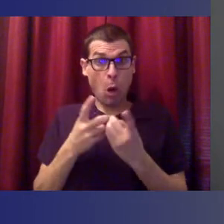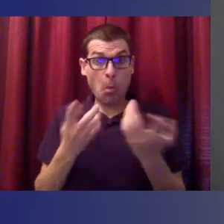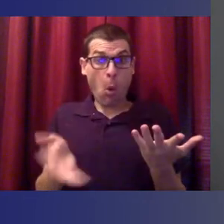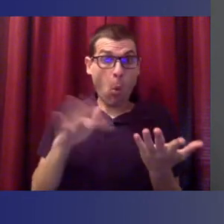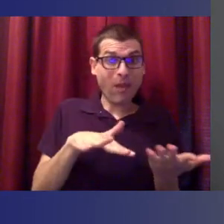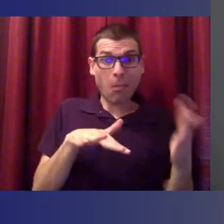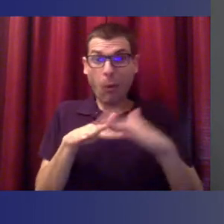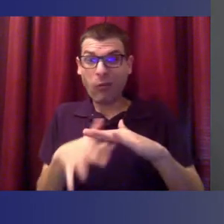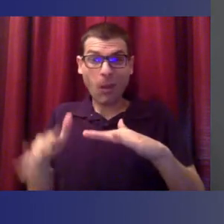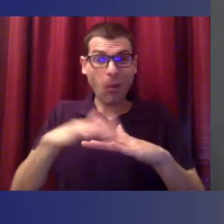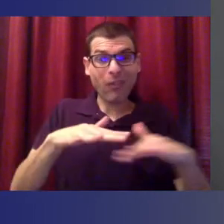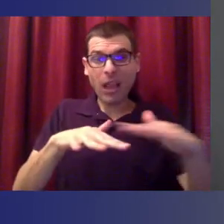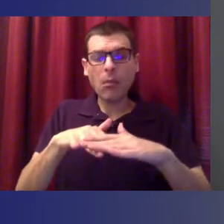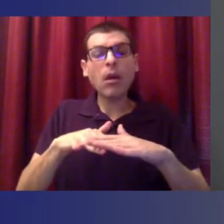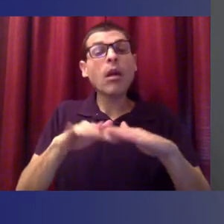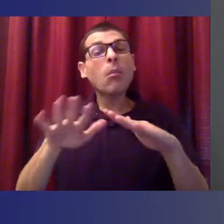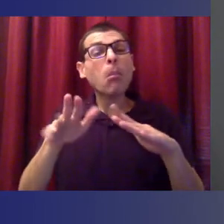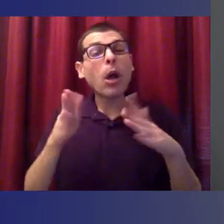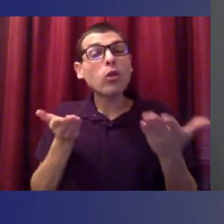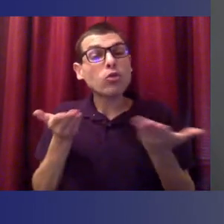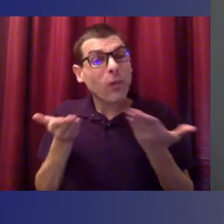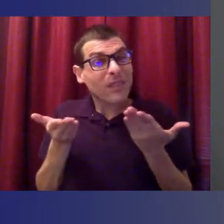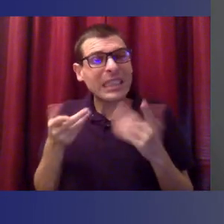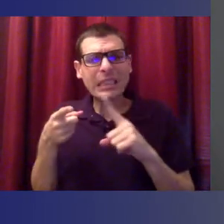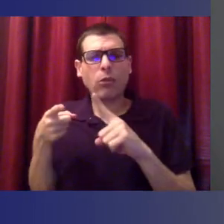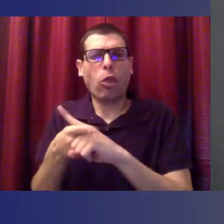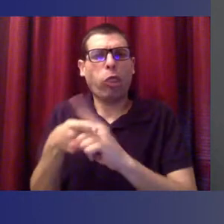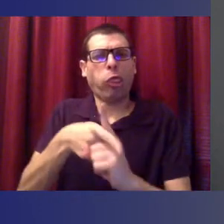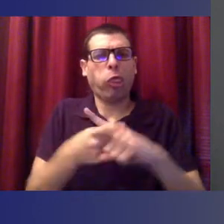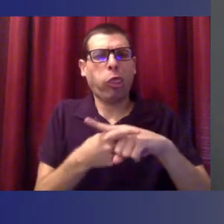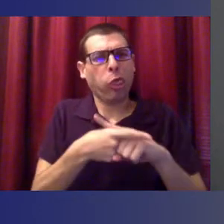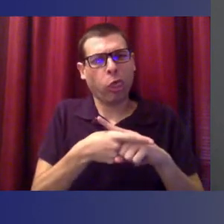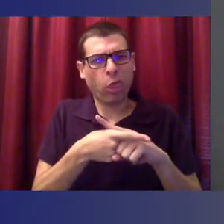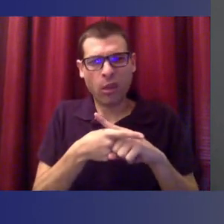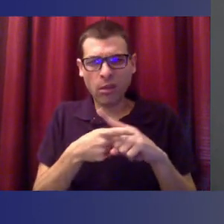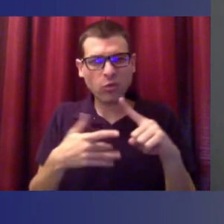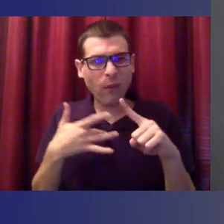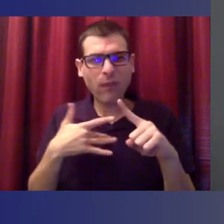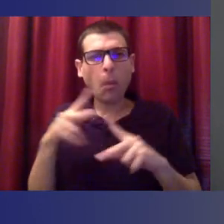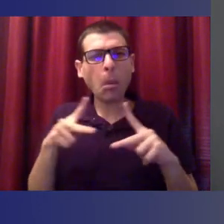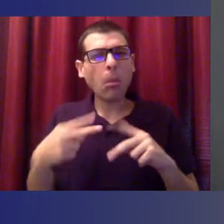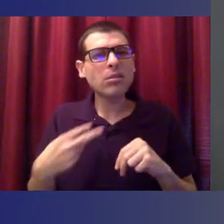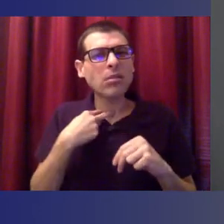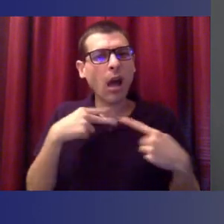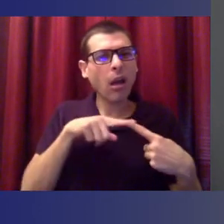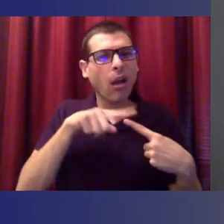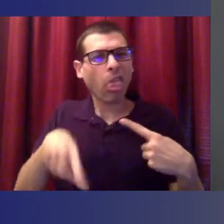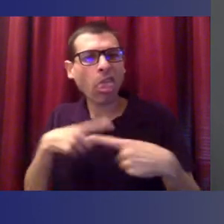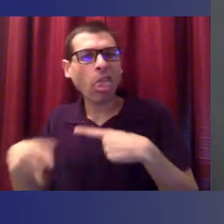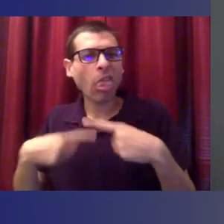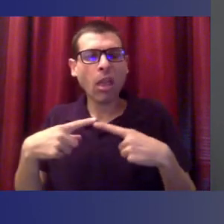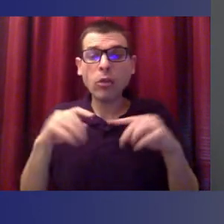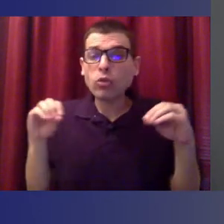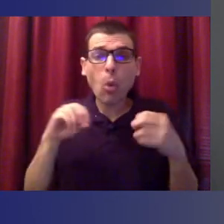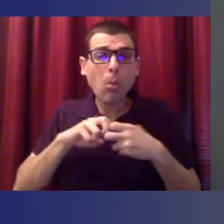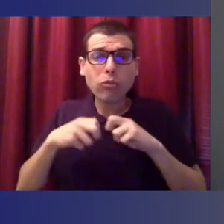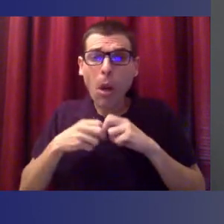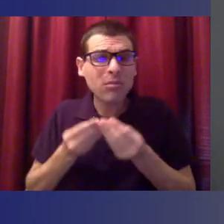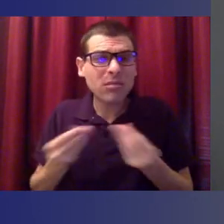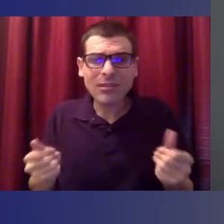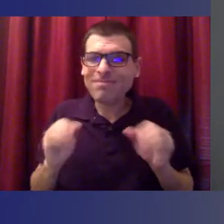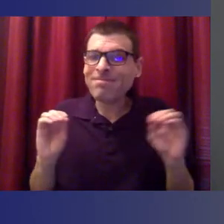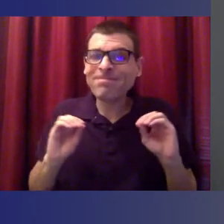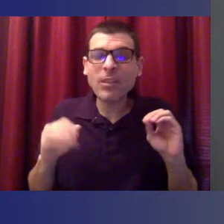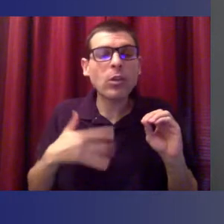multi-layered, uncoordinated responses aren't working to address root problems, and those who are most vulnerable suffer